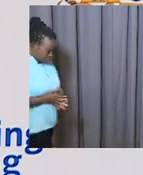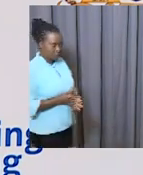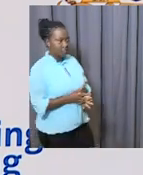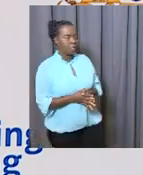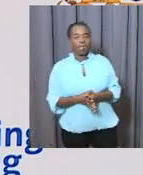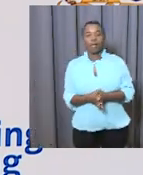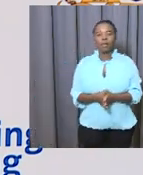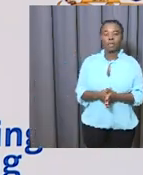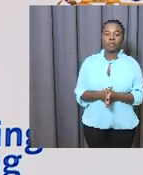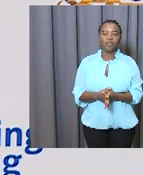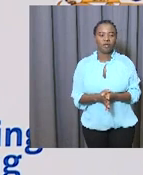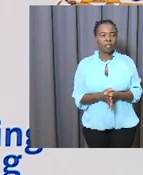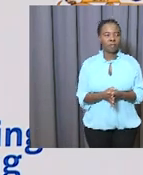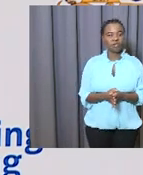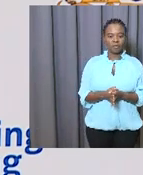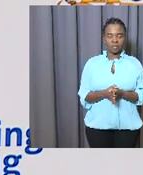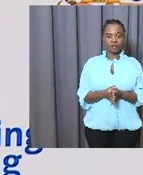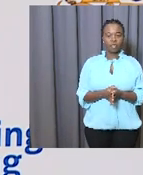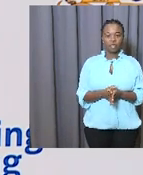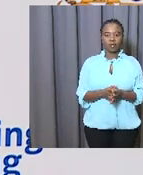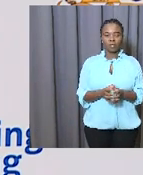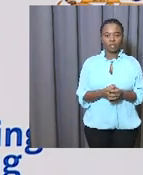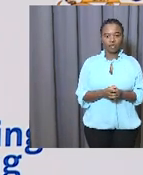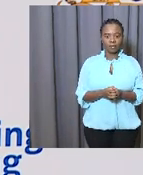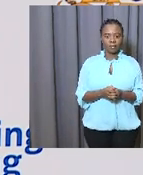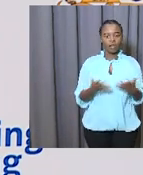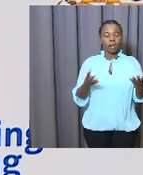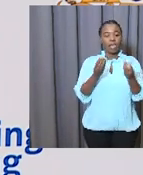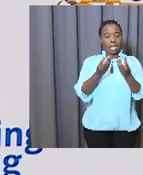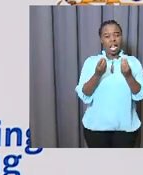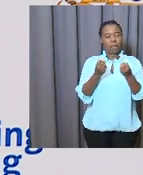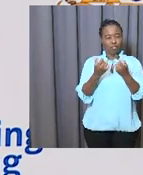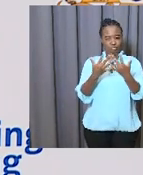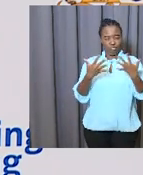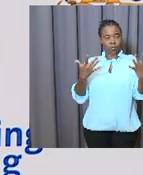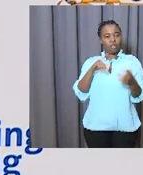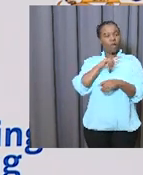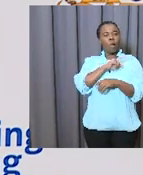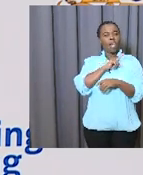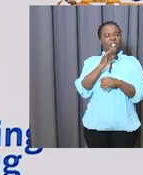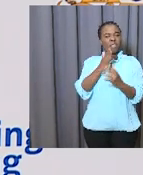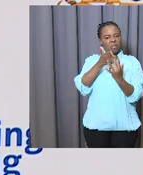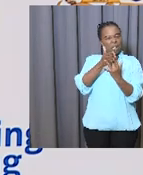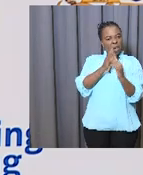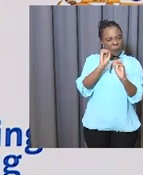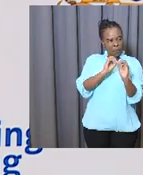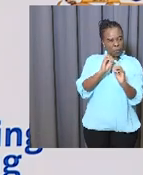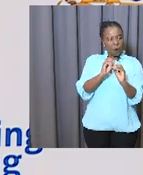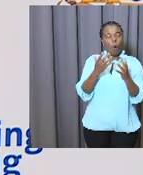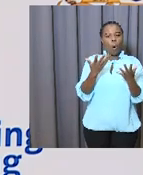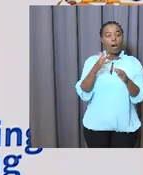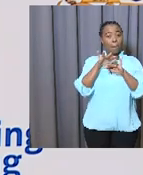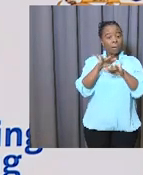happen from 40 in a short space of time to huge numbers if there is no intervention. And if people,